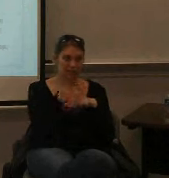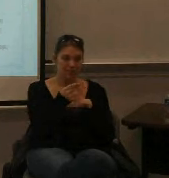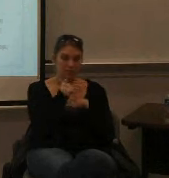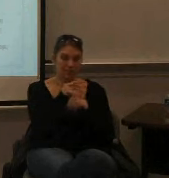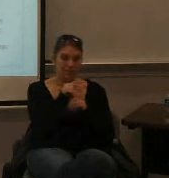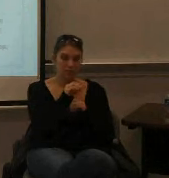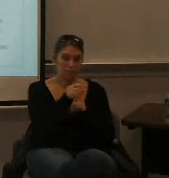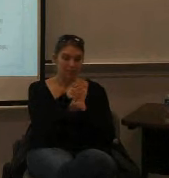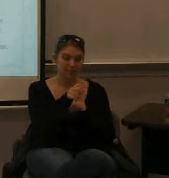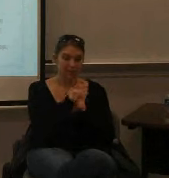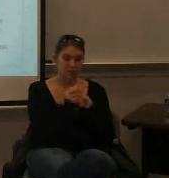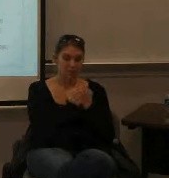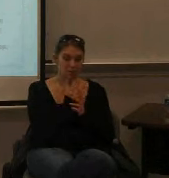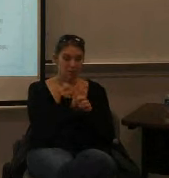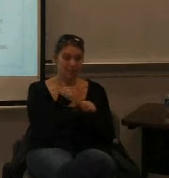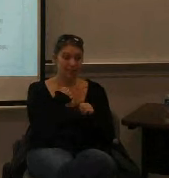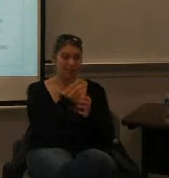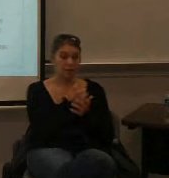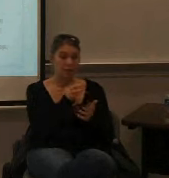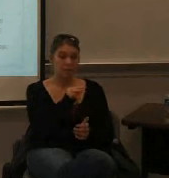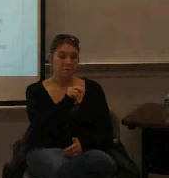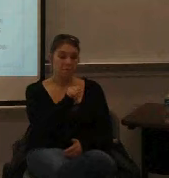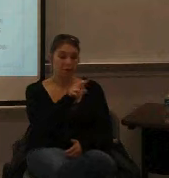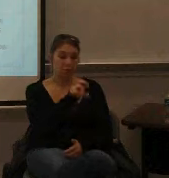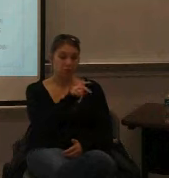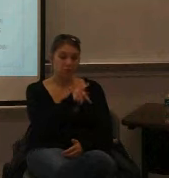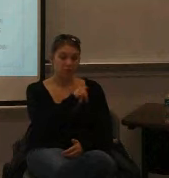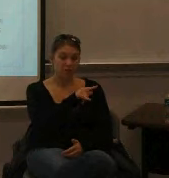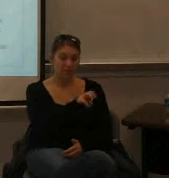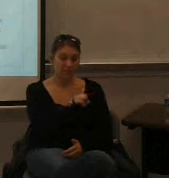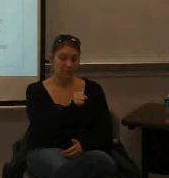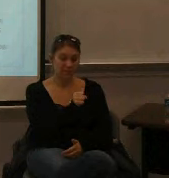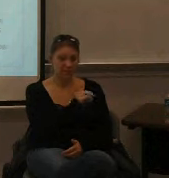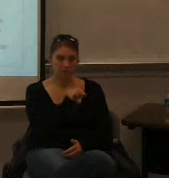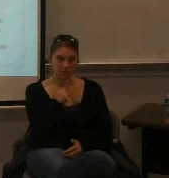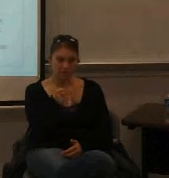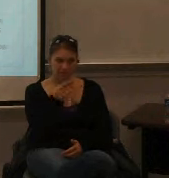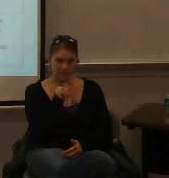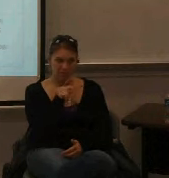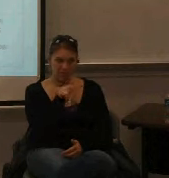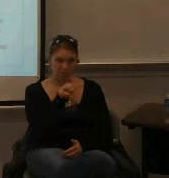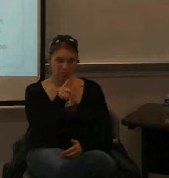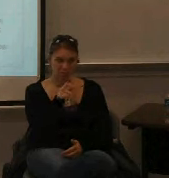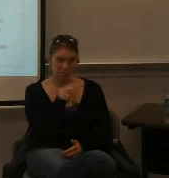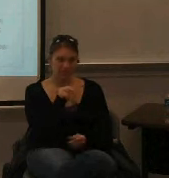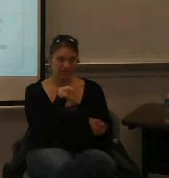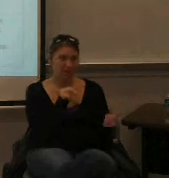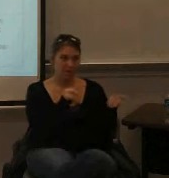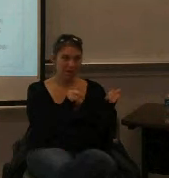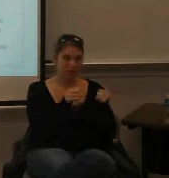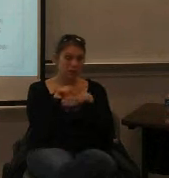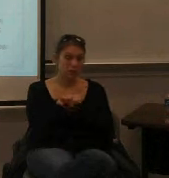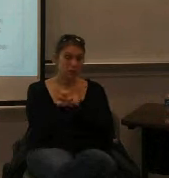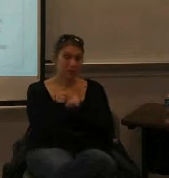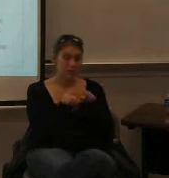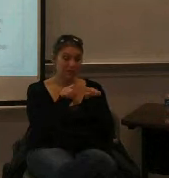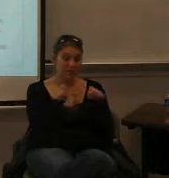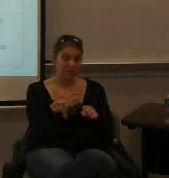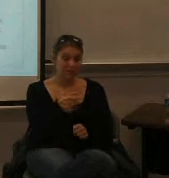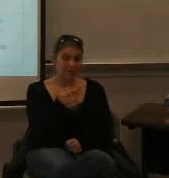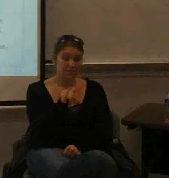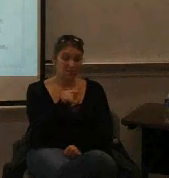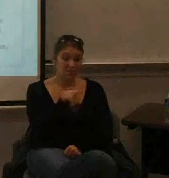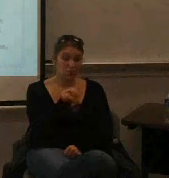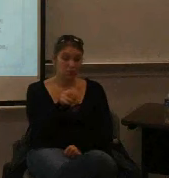phytoplankton blooms, and so you can have a lot of macrophytes and no phytoplankton. You take the macrophytes all out and push it back to a system where the phytoplankton